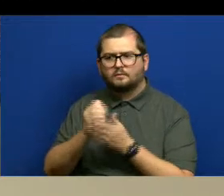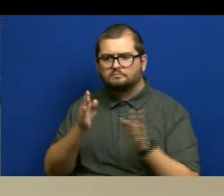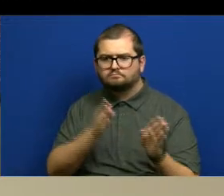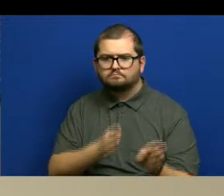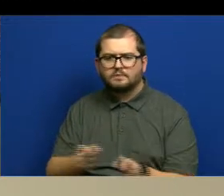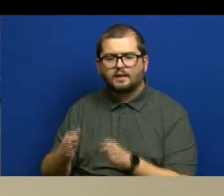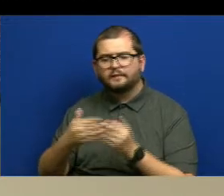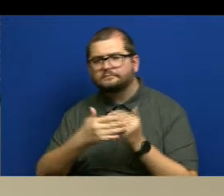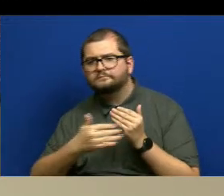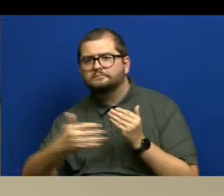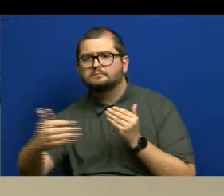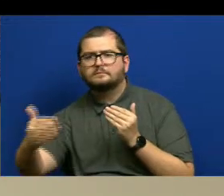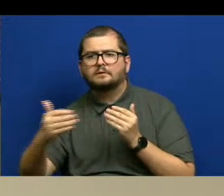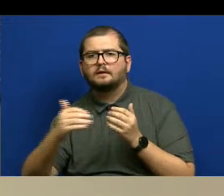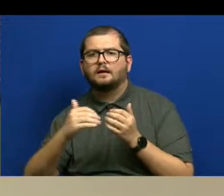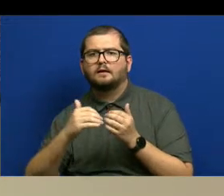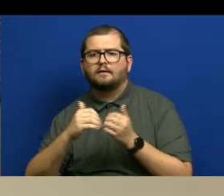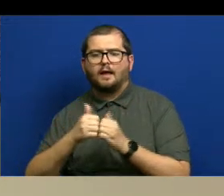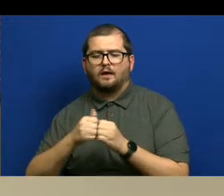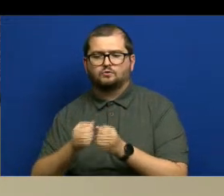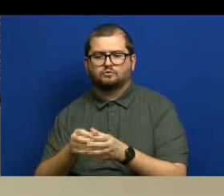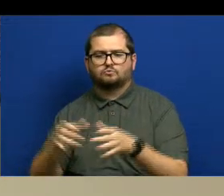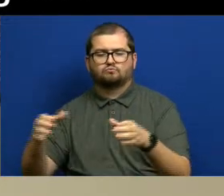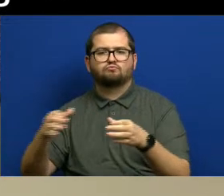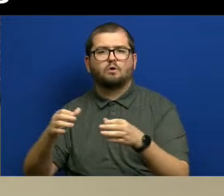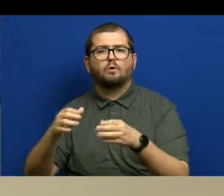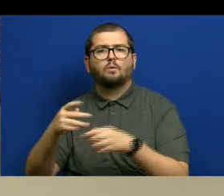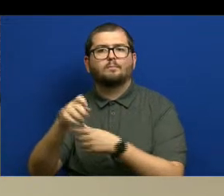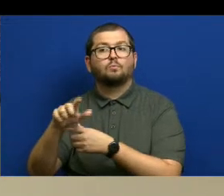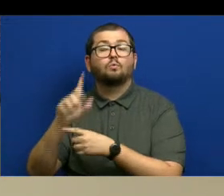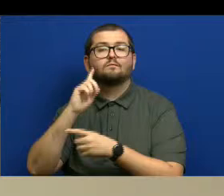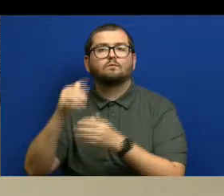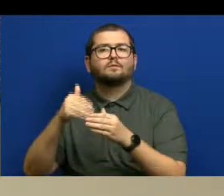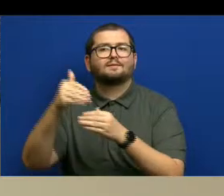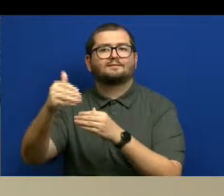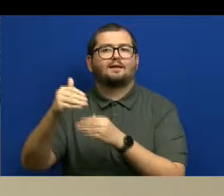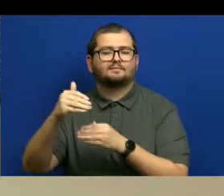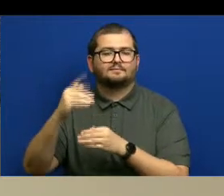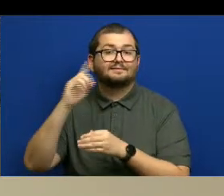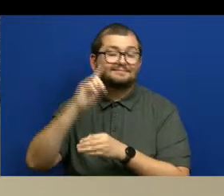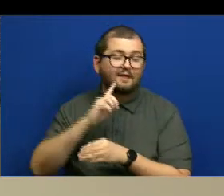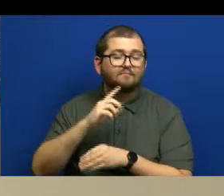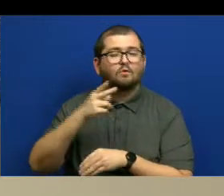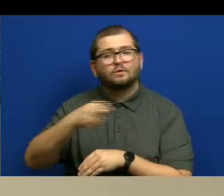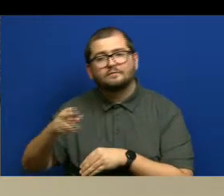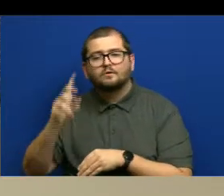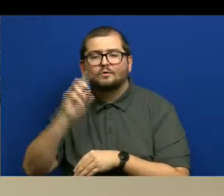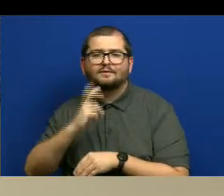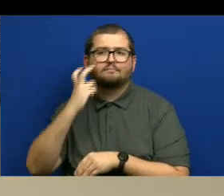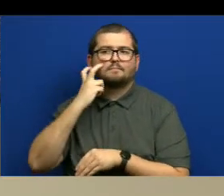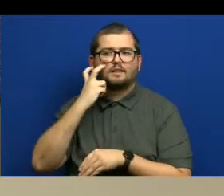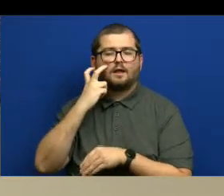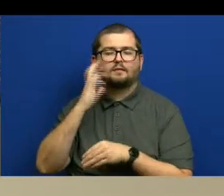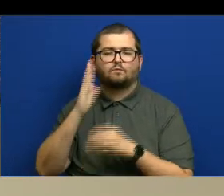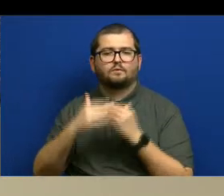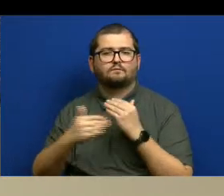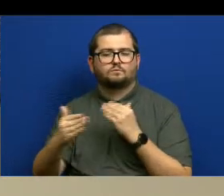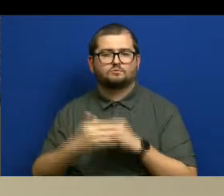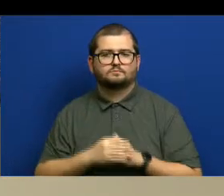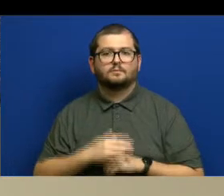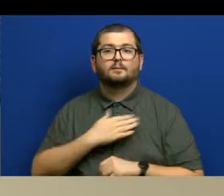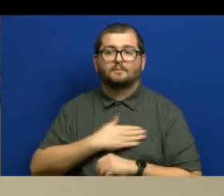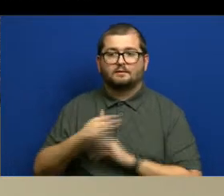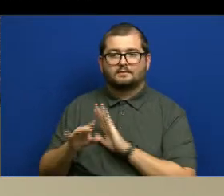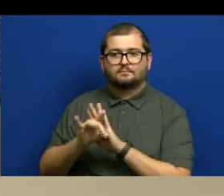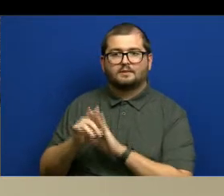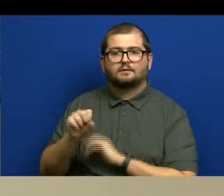for developing and preparing the next pool of qualified candidates that are deaf, hard of hearing, or deafblind to lead for the future. Please select